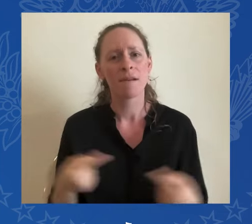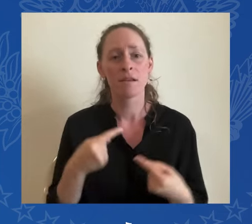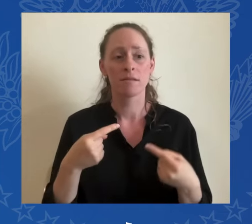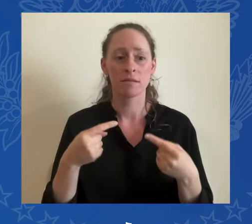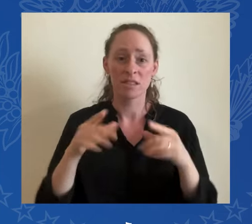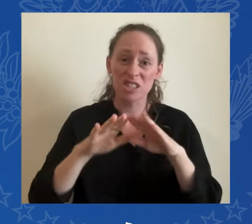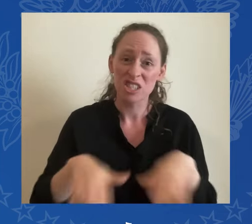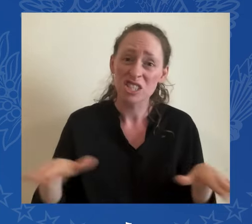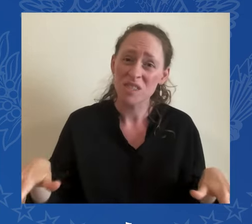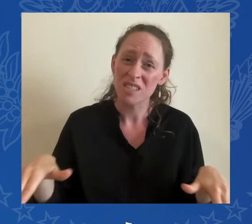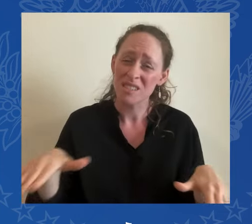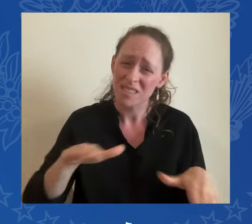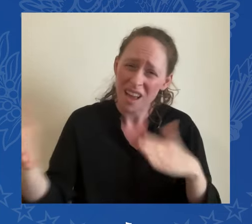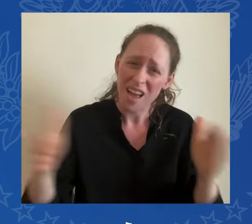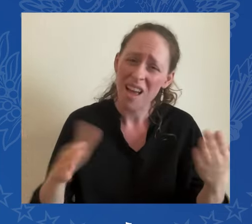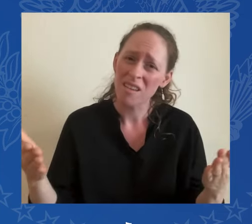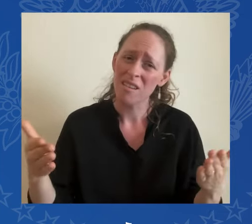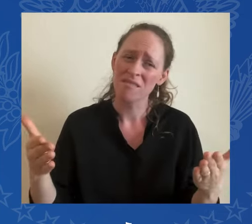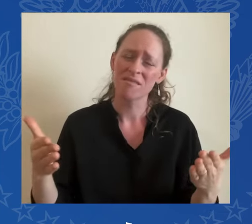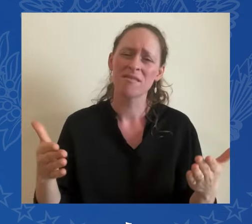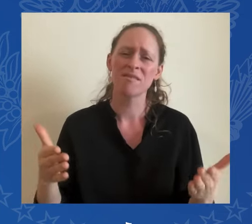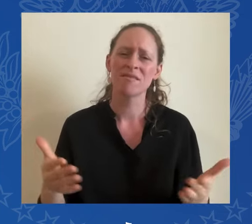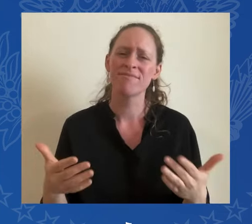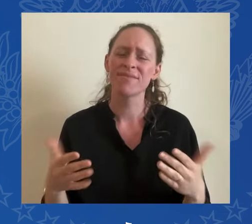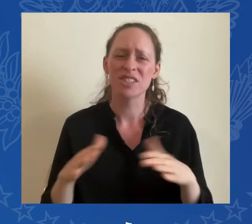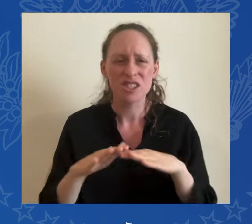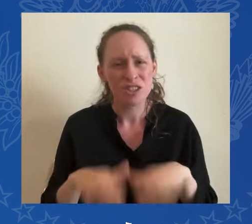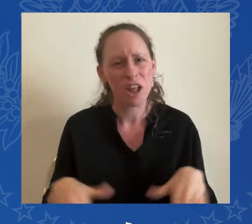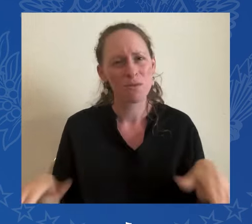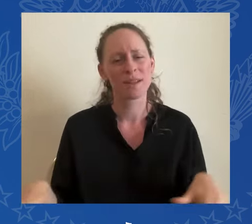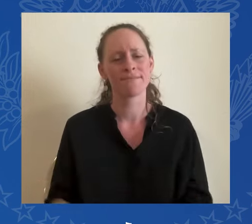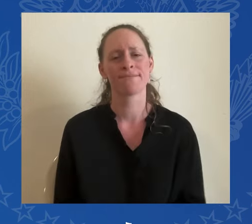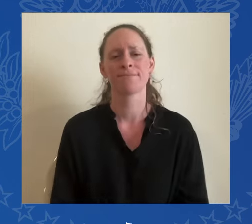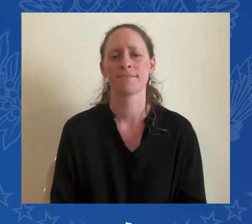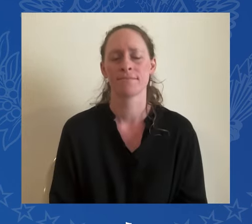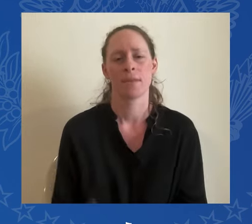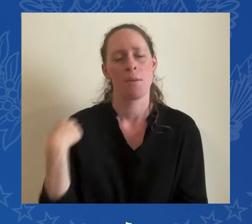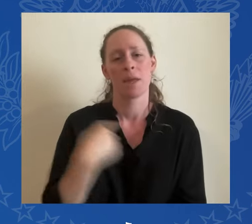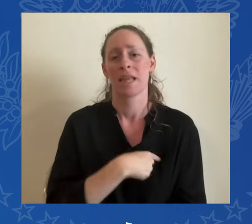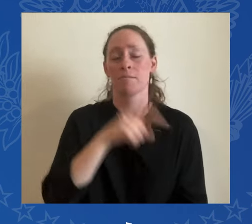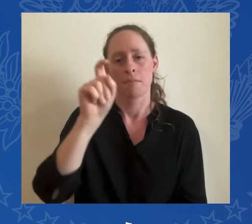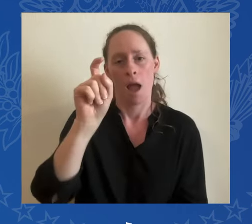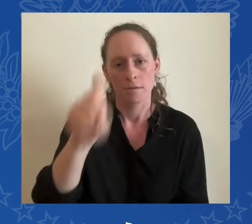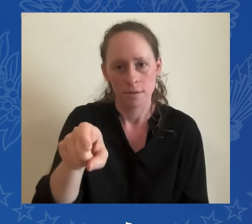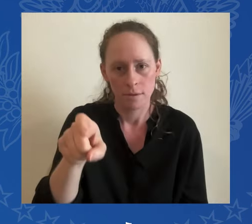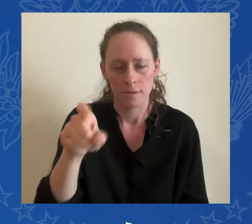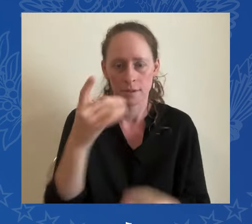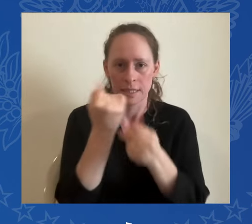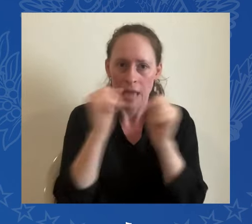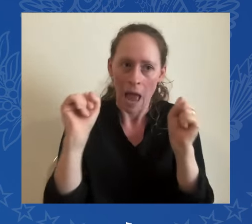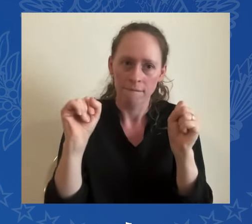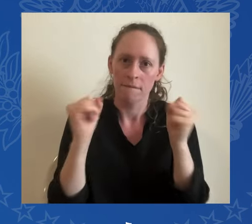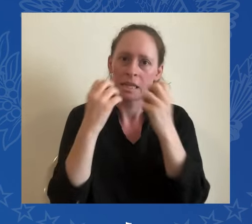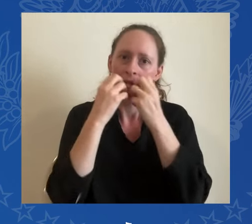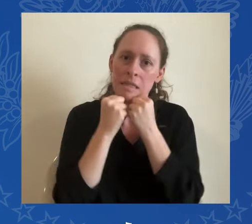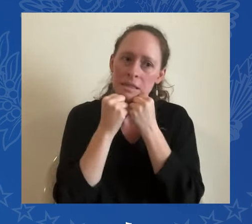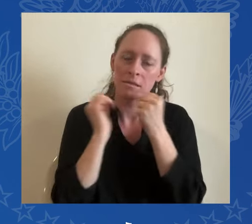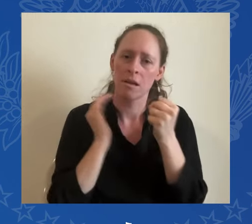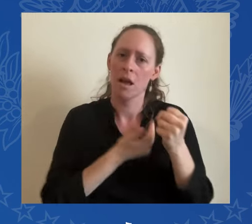We have to do this to save our children. For the nation we love, to erase